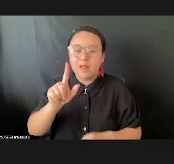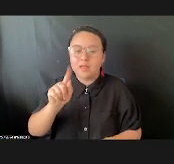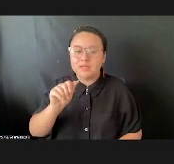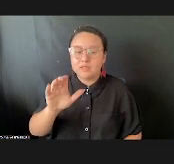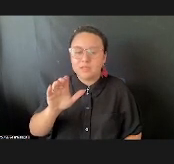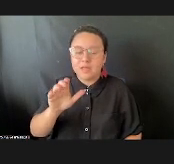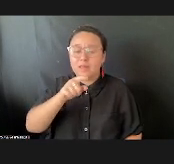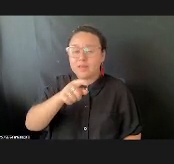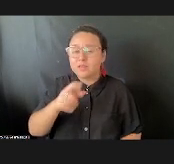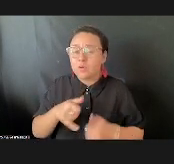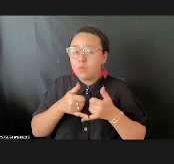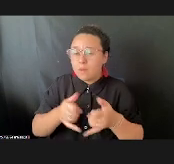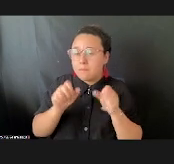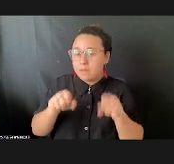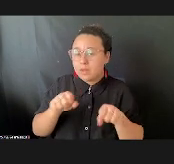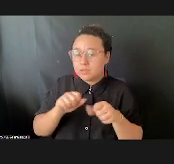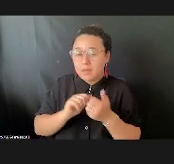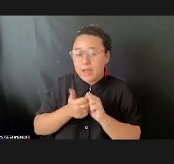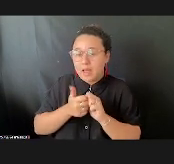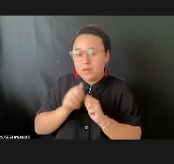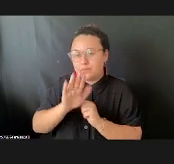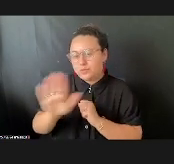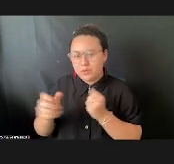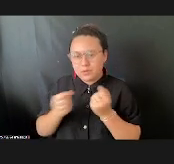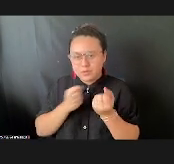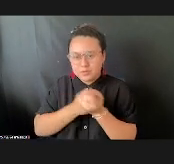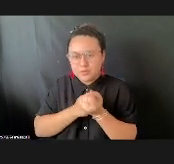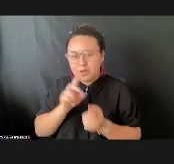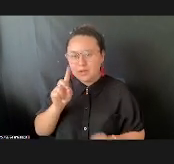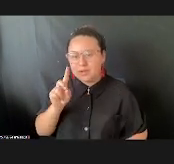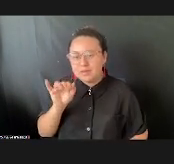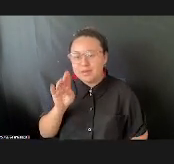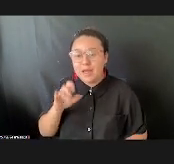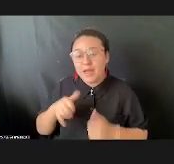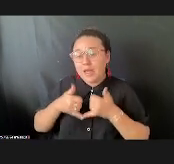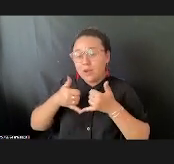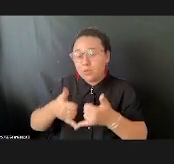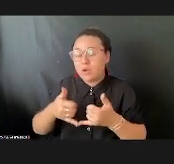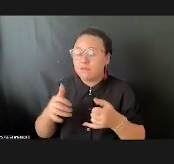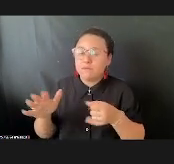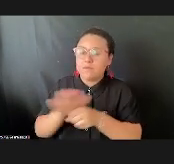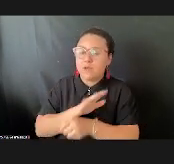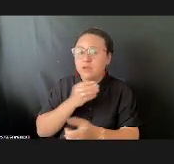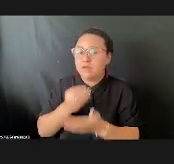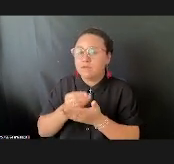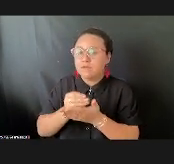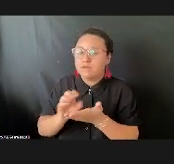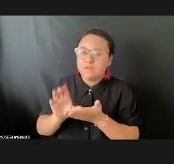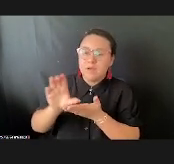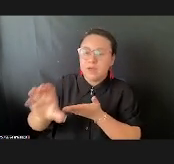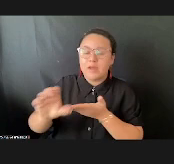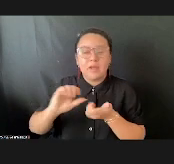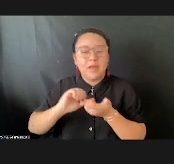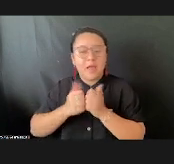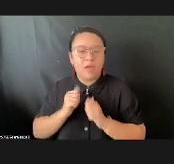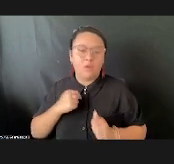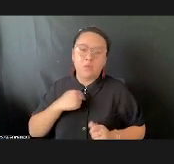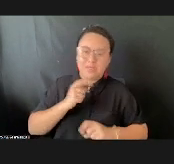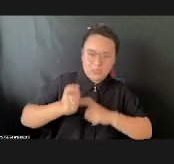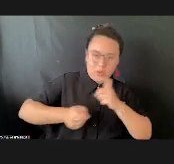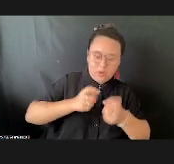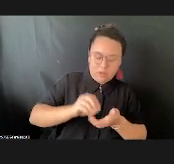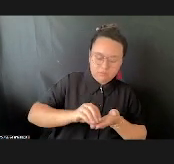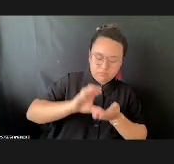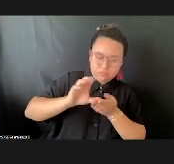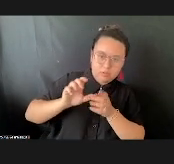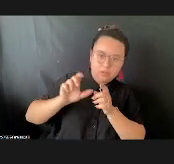award is made possible because of your support. The Diane is fully funded through our individual giving contributions. And if you'd